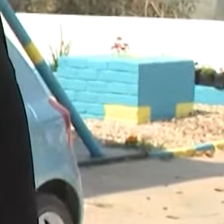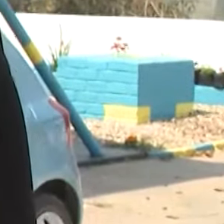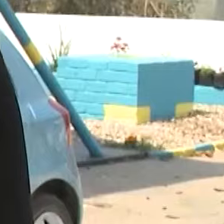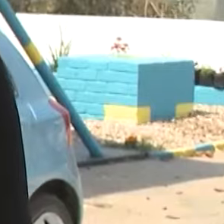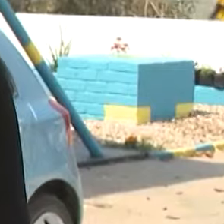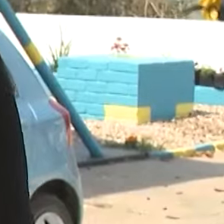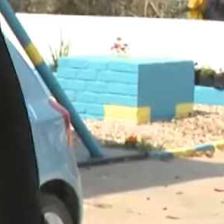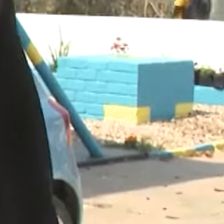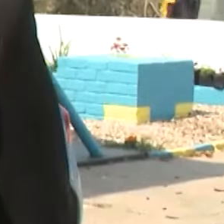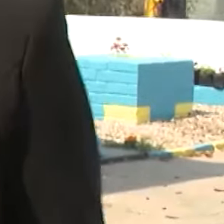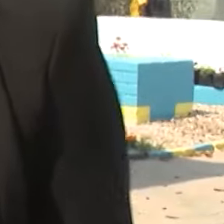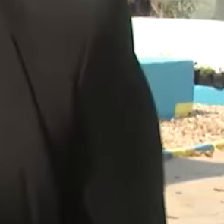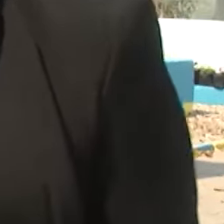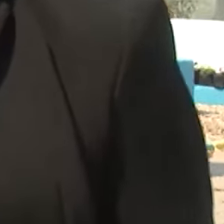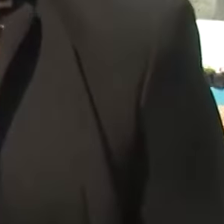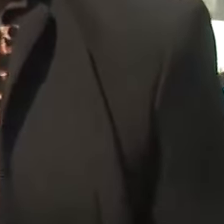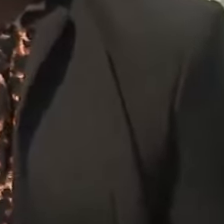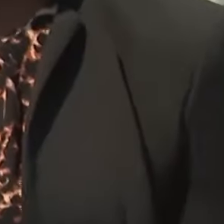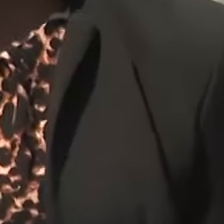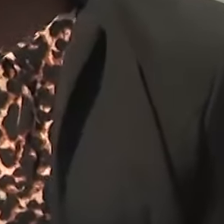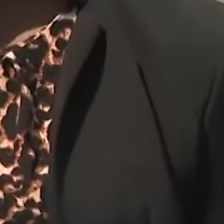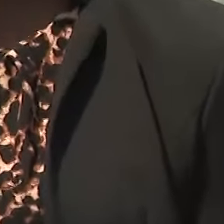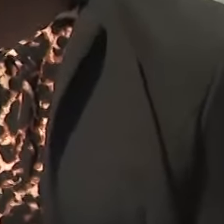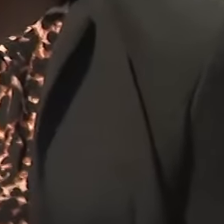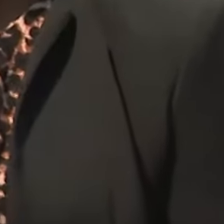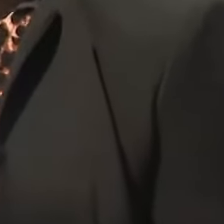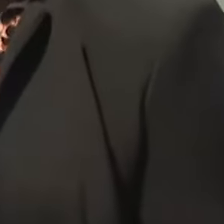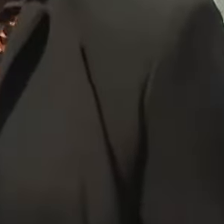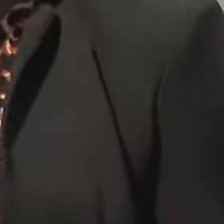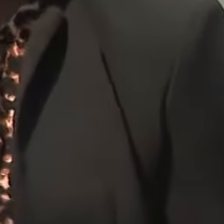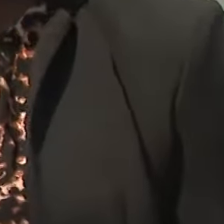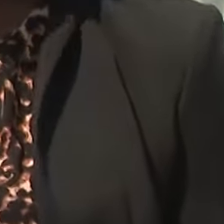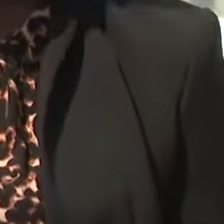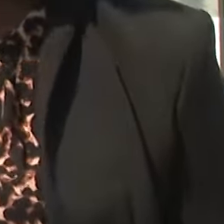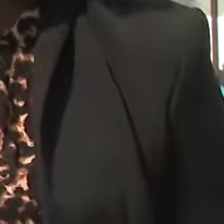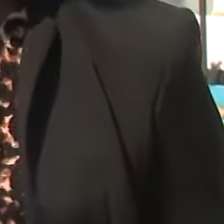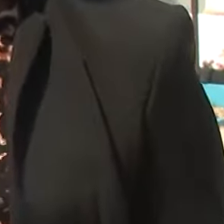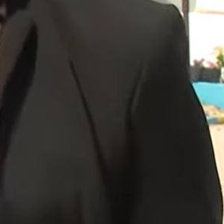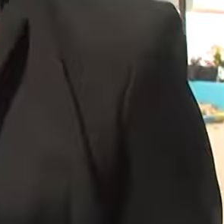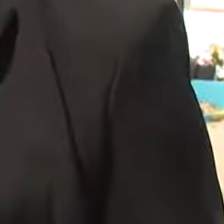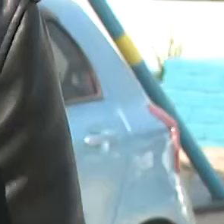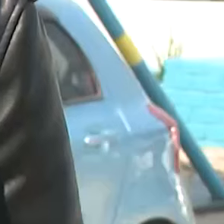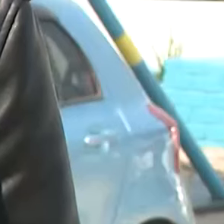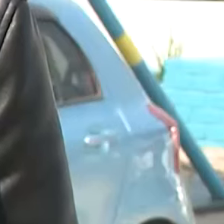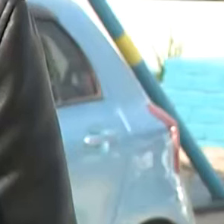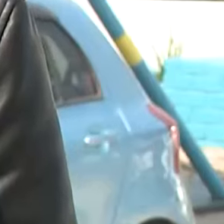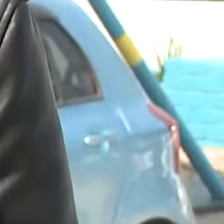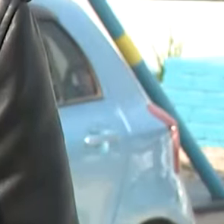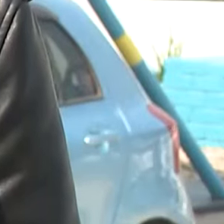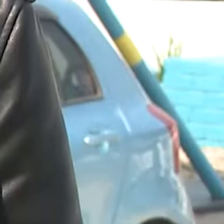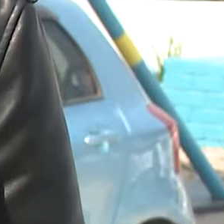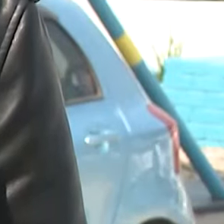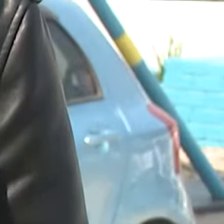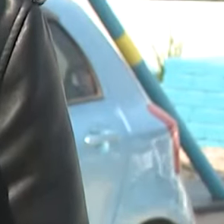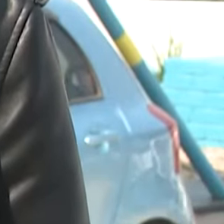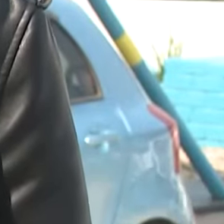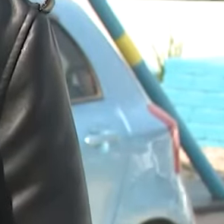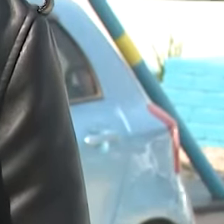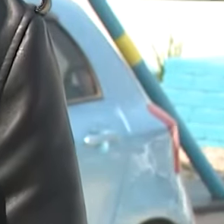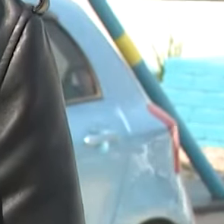centers, and we'll be exhibiting all the centers that we have from National Institute for Scientific and Industrial Research. I would like to say to